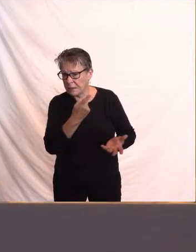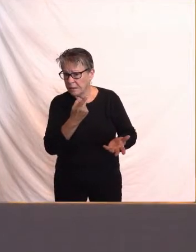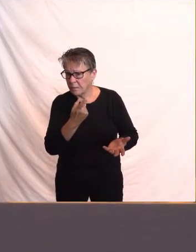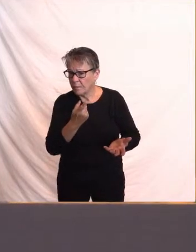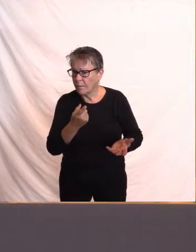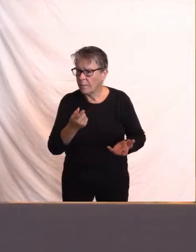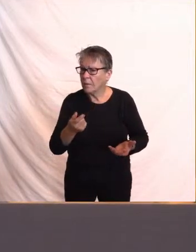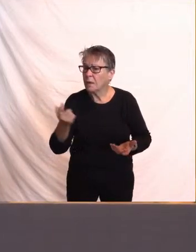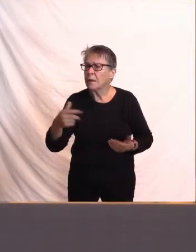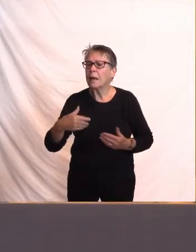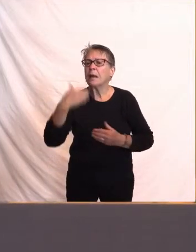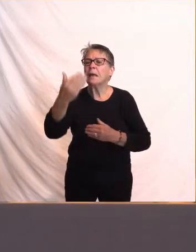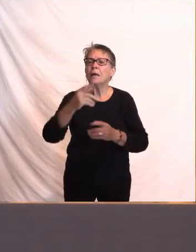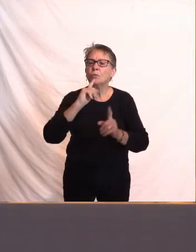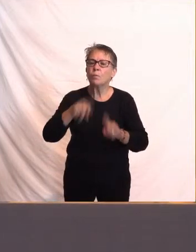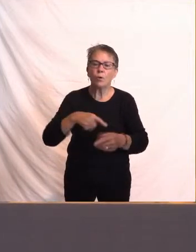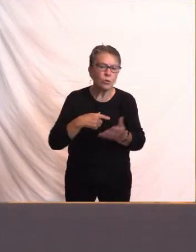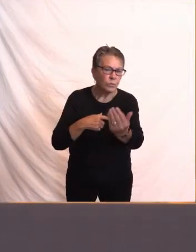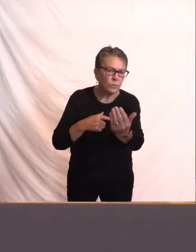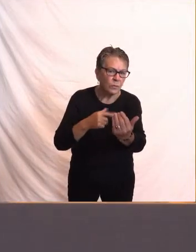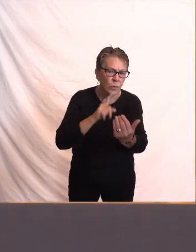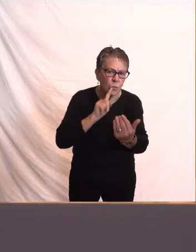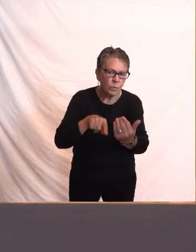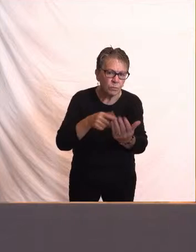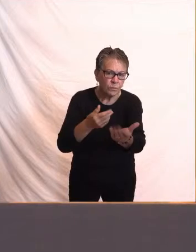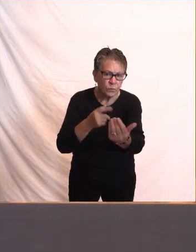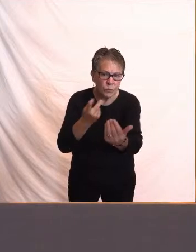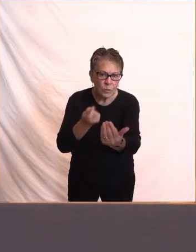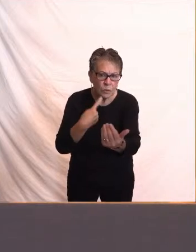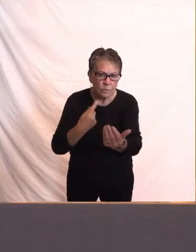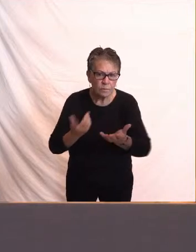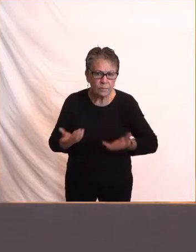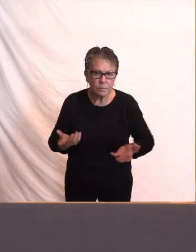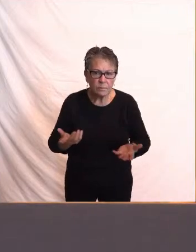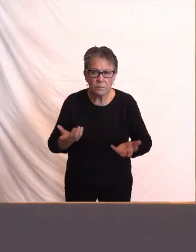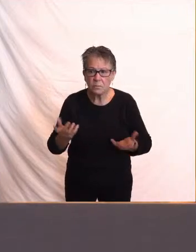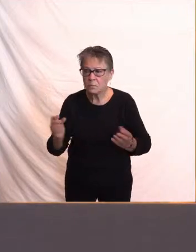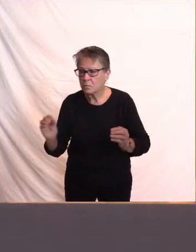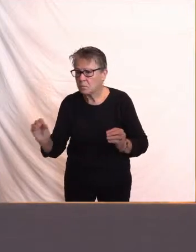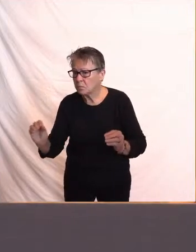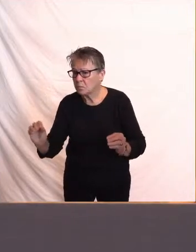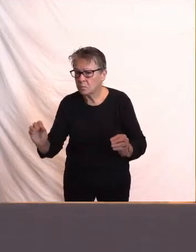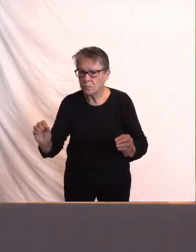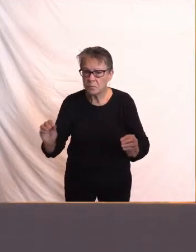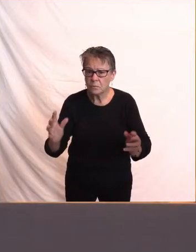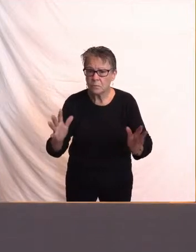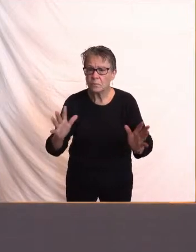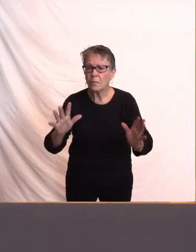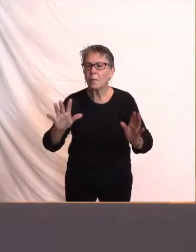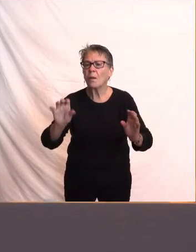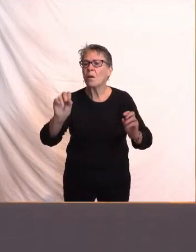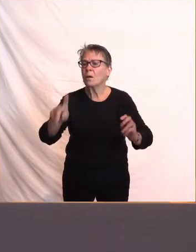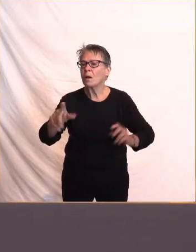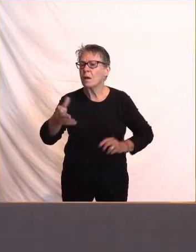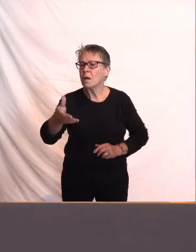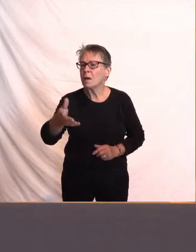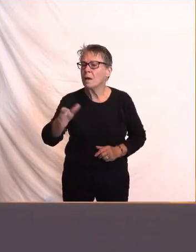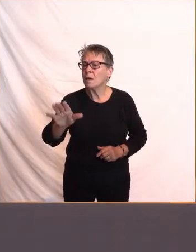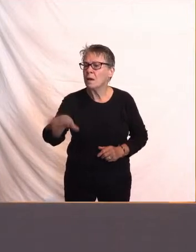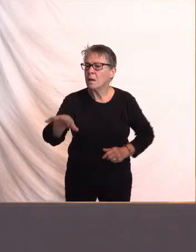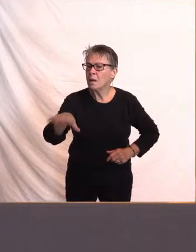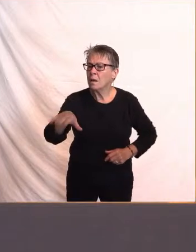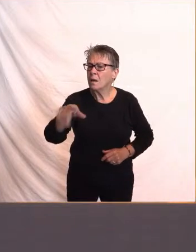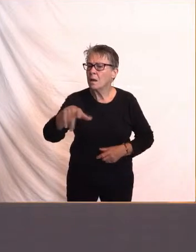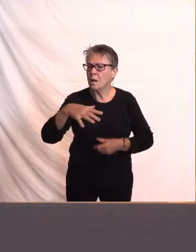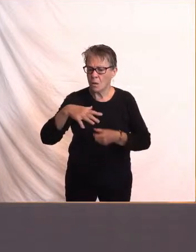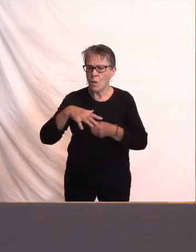on one sec. Jamil's coming to you. Okay. Governor, how do you respond to local health officers across